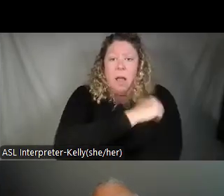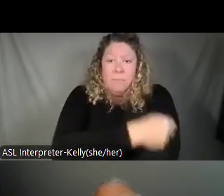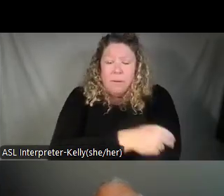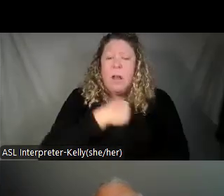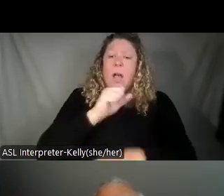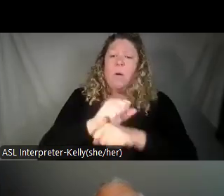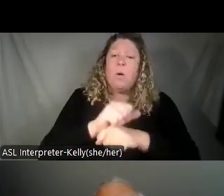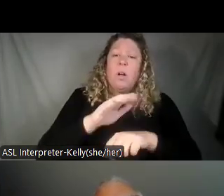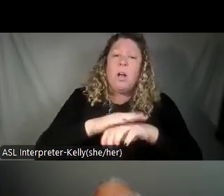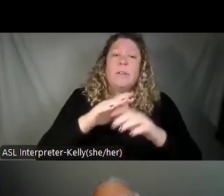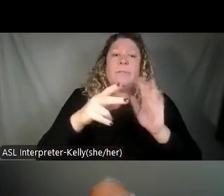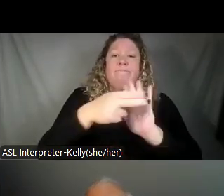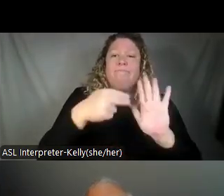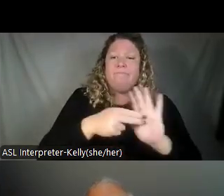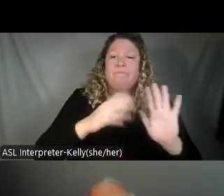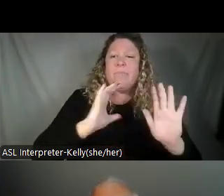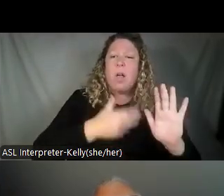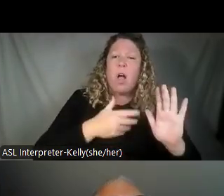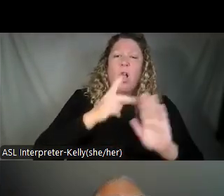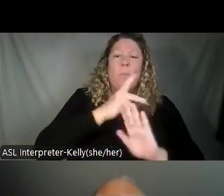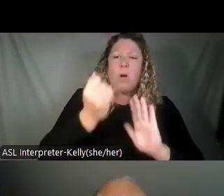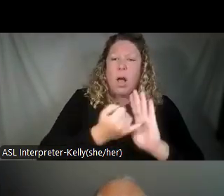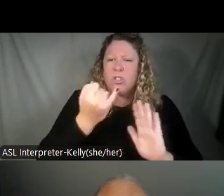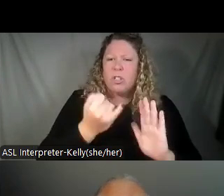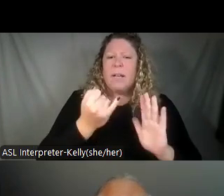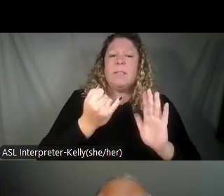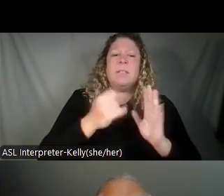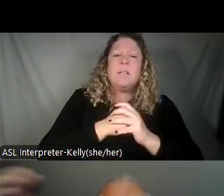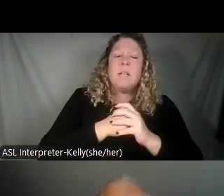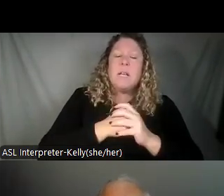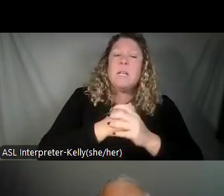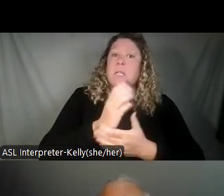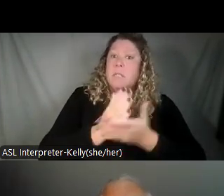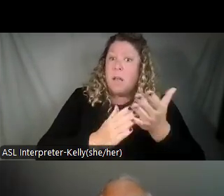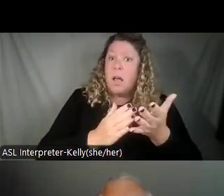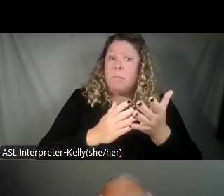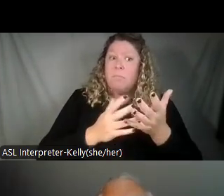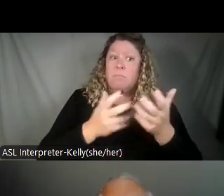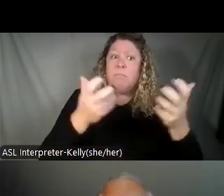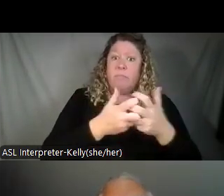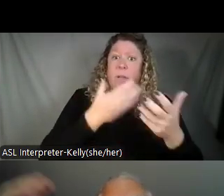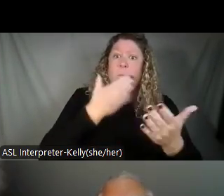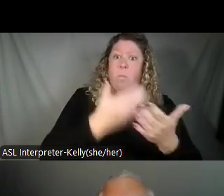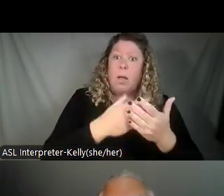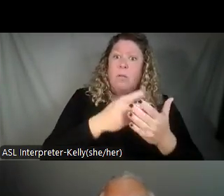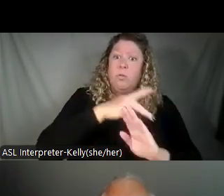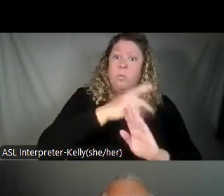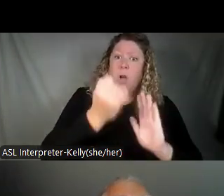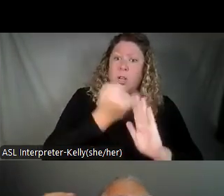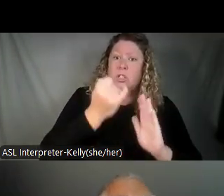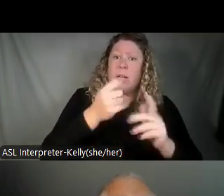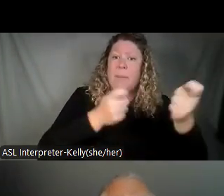cataloging some of the projects that some of the belts had. Some of them fit very well into the project management software called